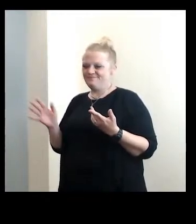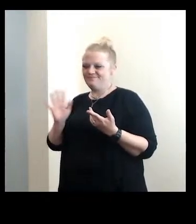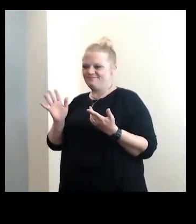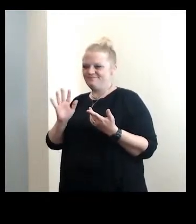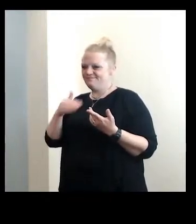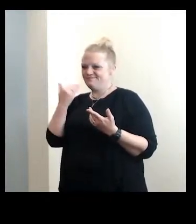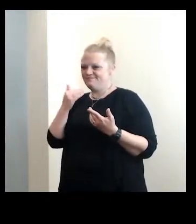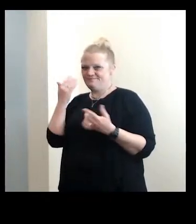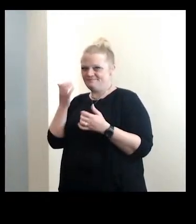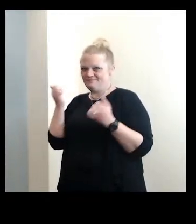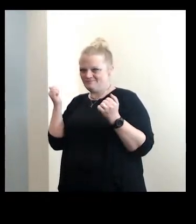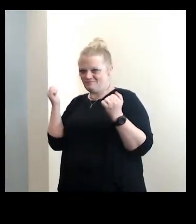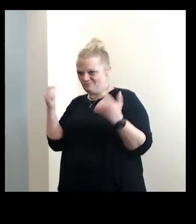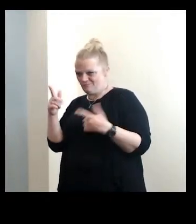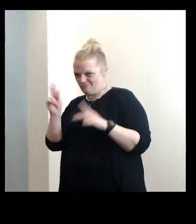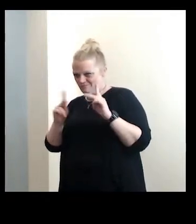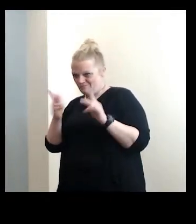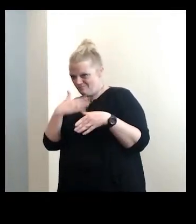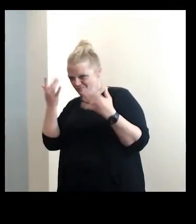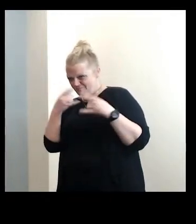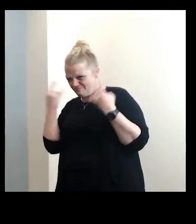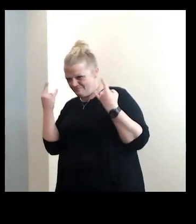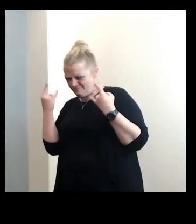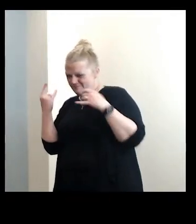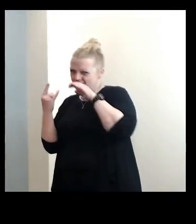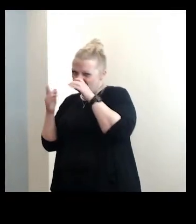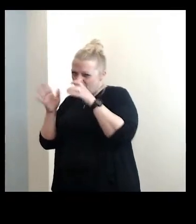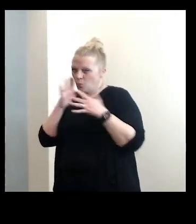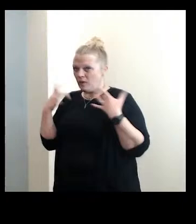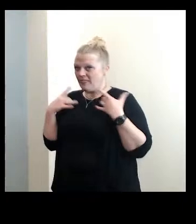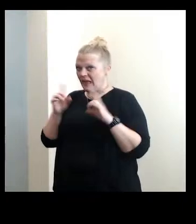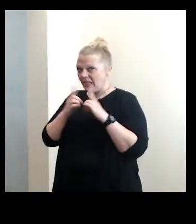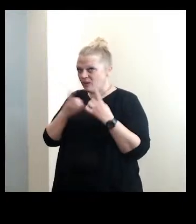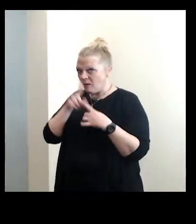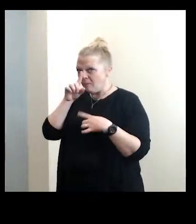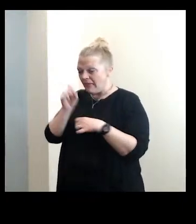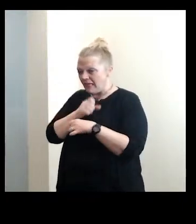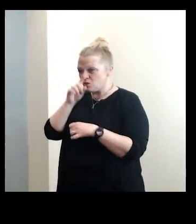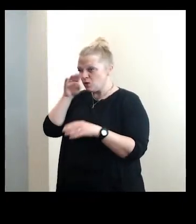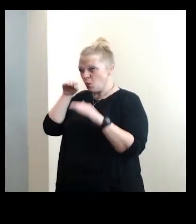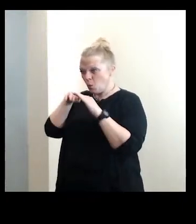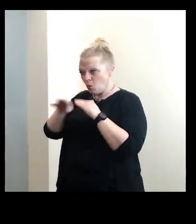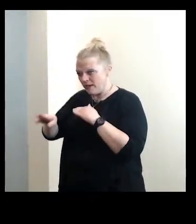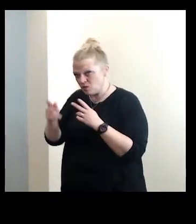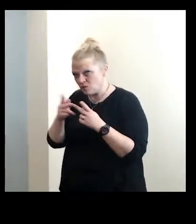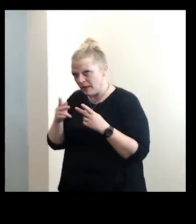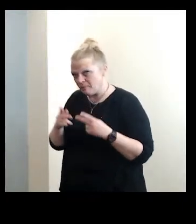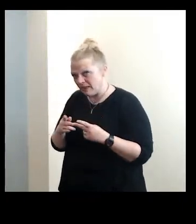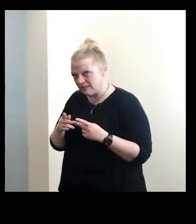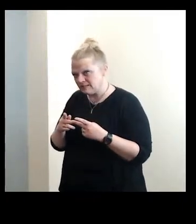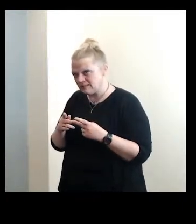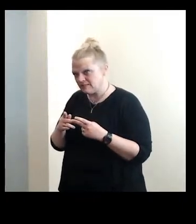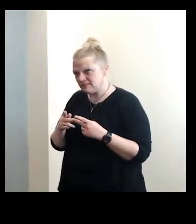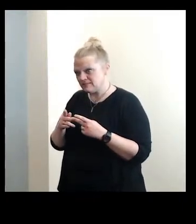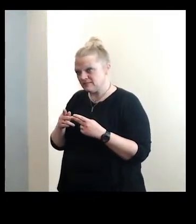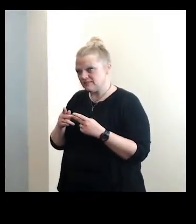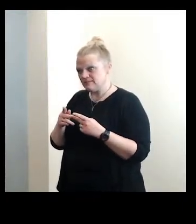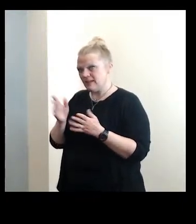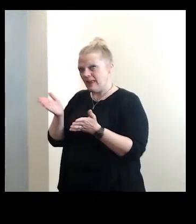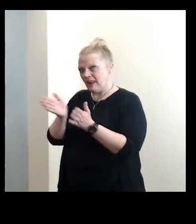filled with people with no masks, would the Erie County Health Department actually go to a place and proof for